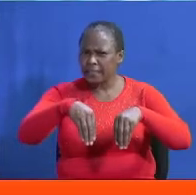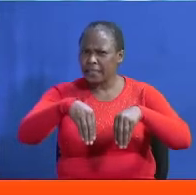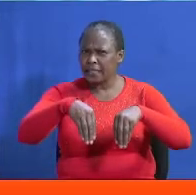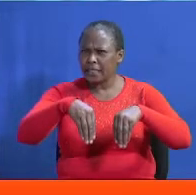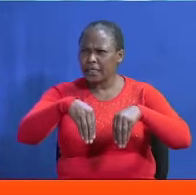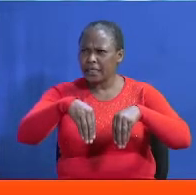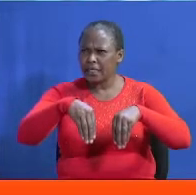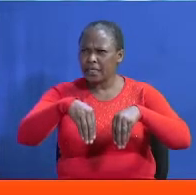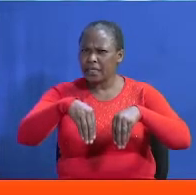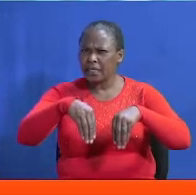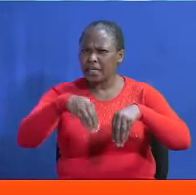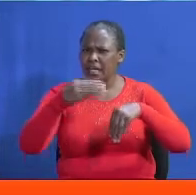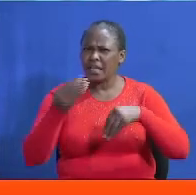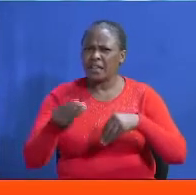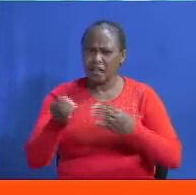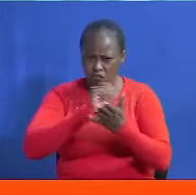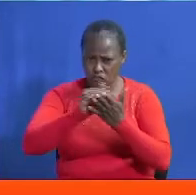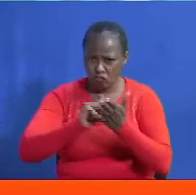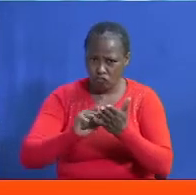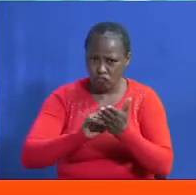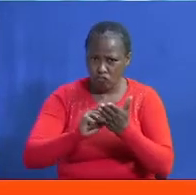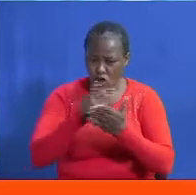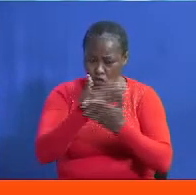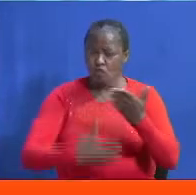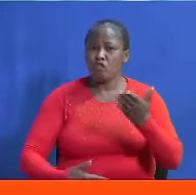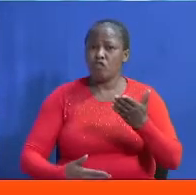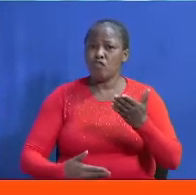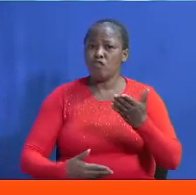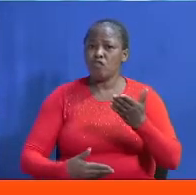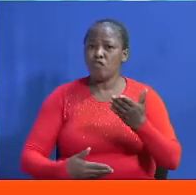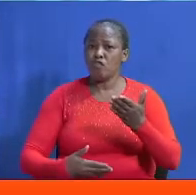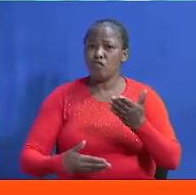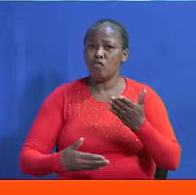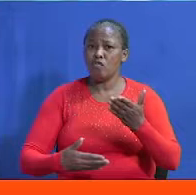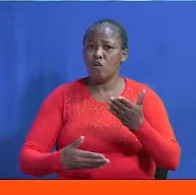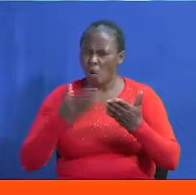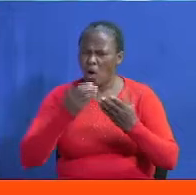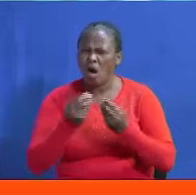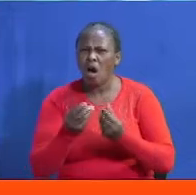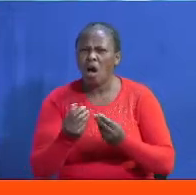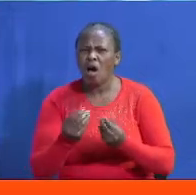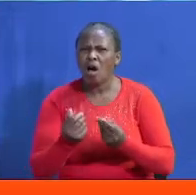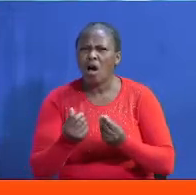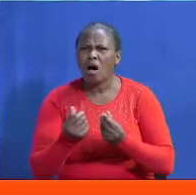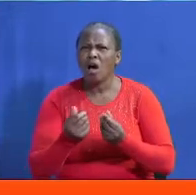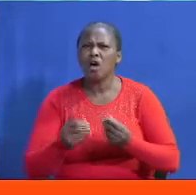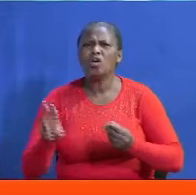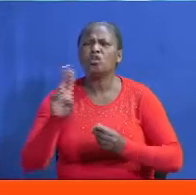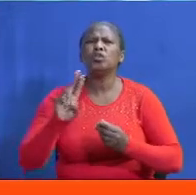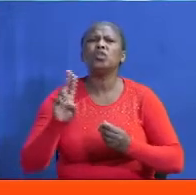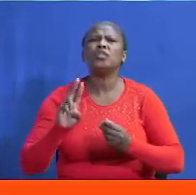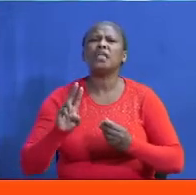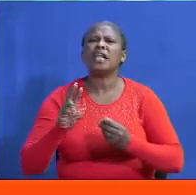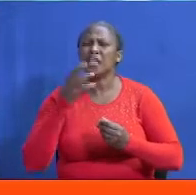Polling clerks are supposed to fill a form 34A. I'll use presidential elections for simplicity purposes so right. that the viewers can understand what I'm